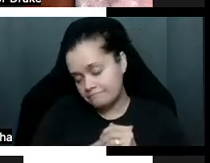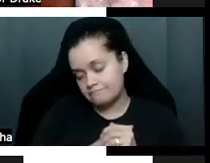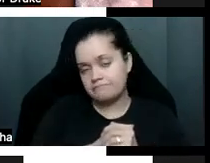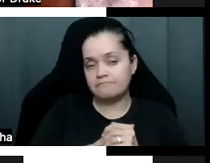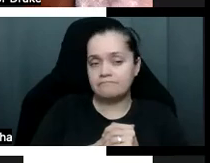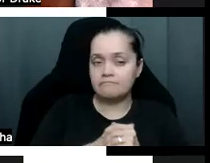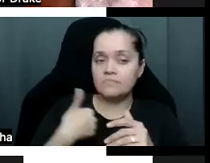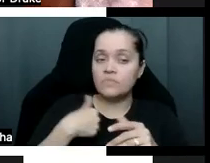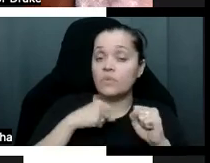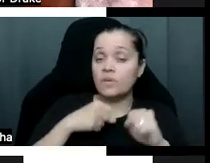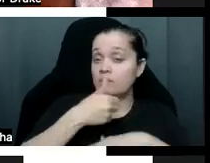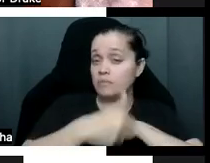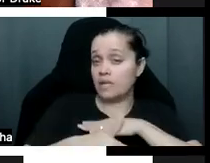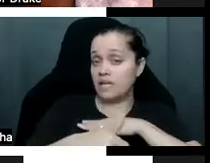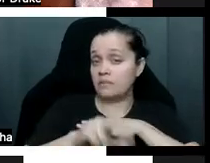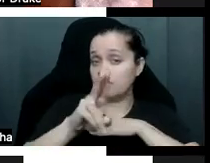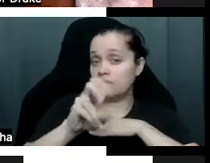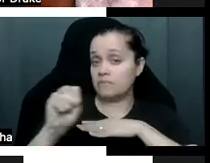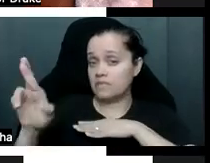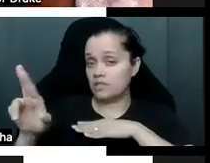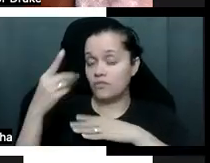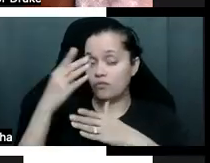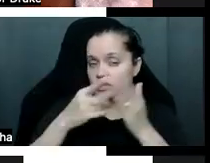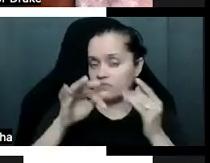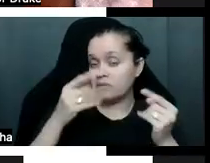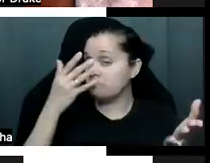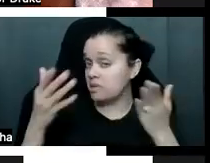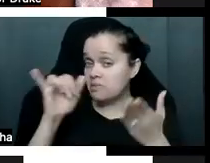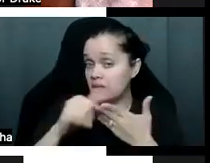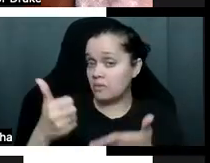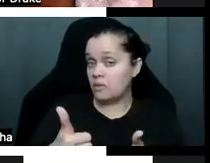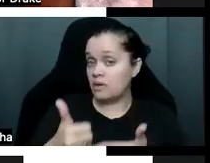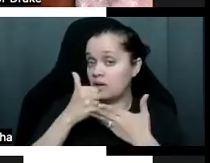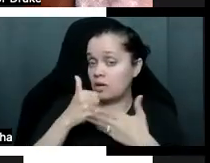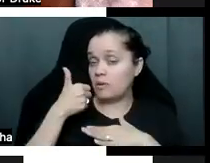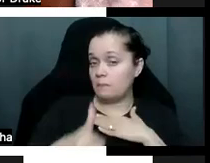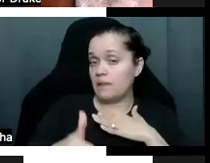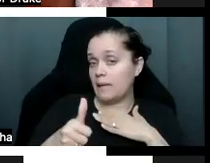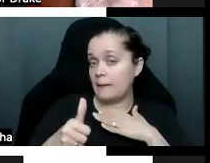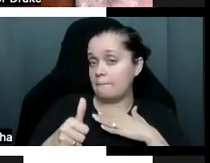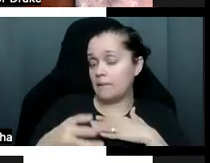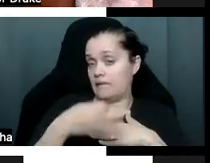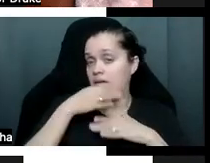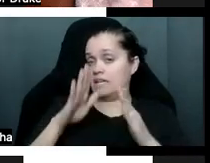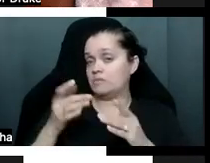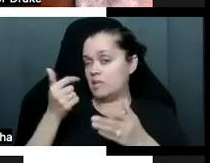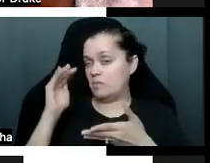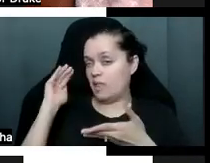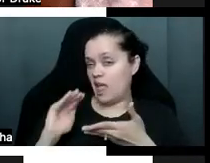We could blame the Soviet Union for some of this. Maybe that would help us blame the experts a bit